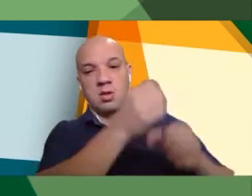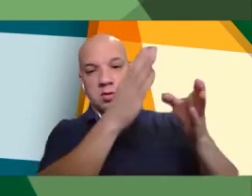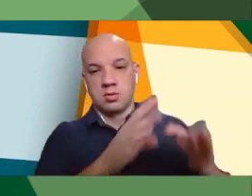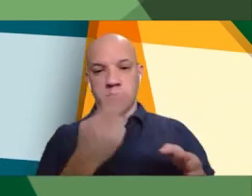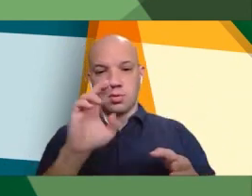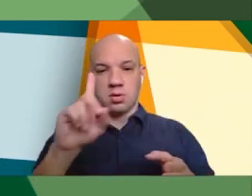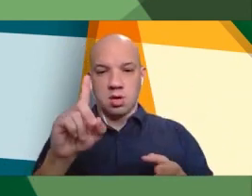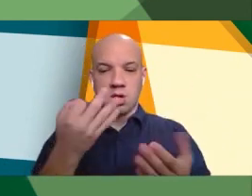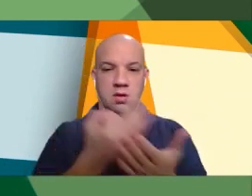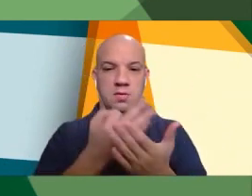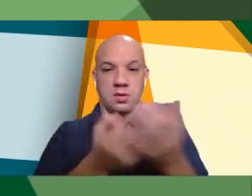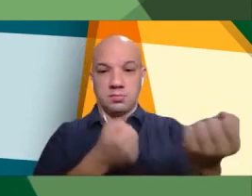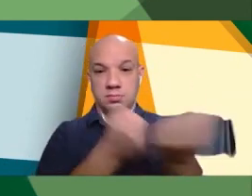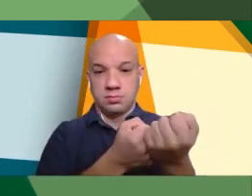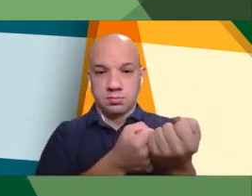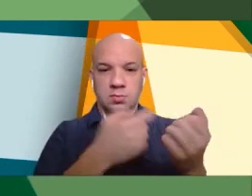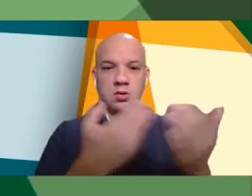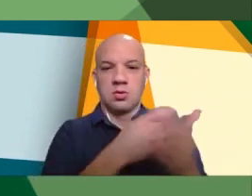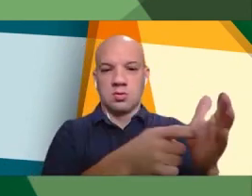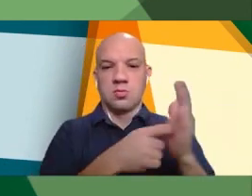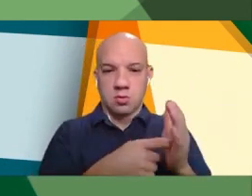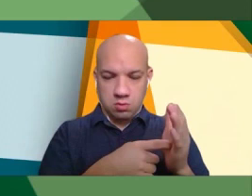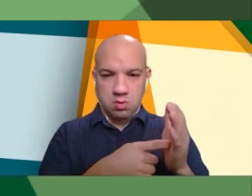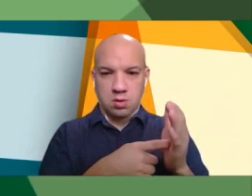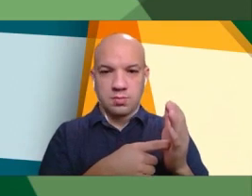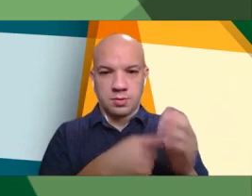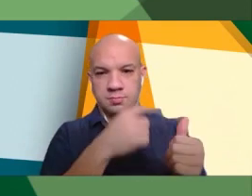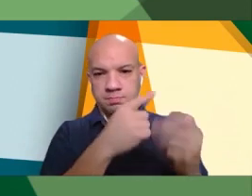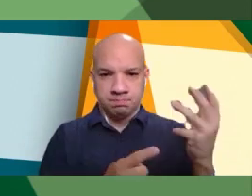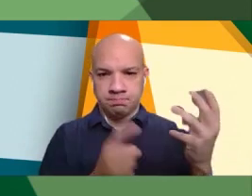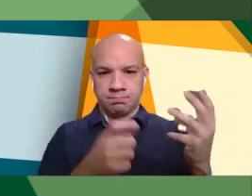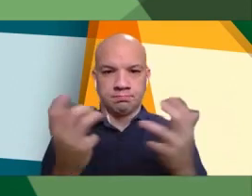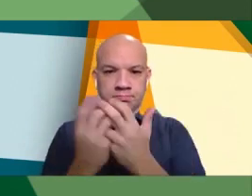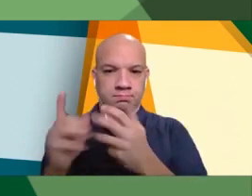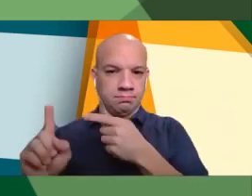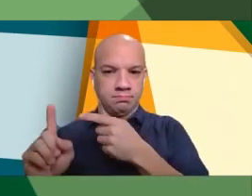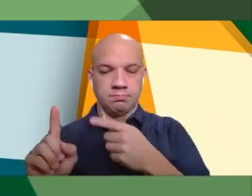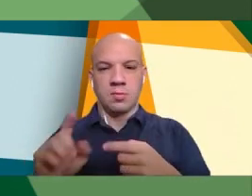the Uniform Administrative Requirements of at 2 CFR